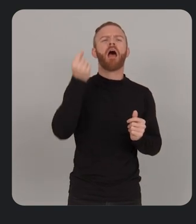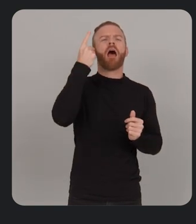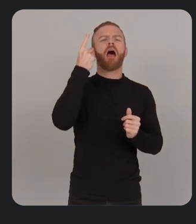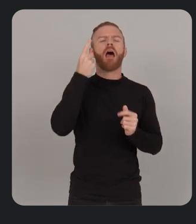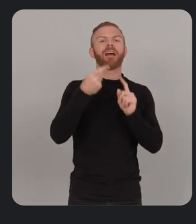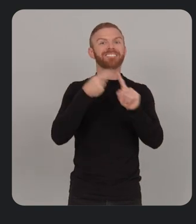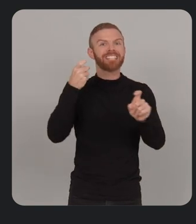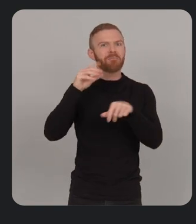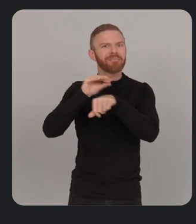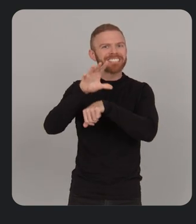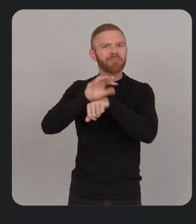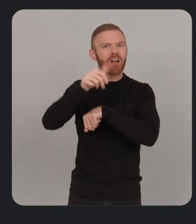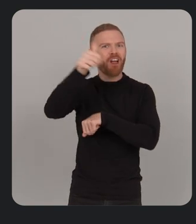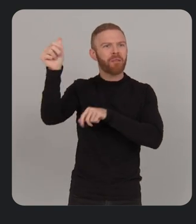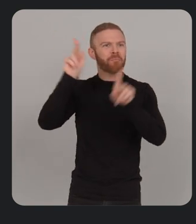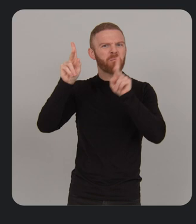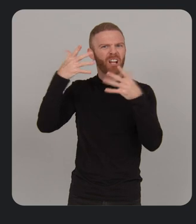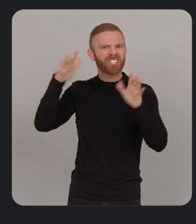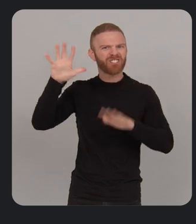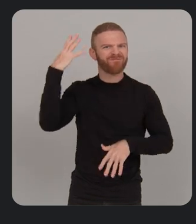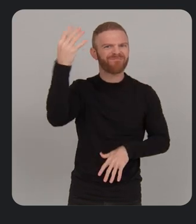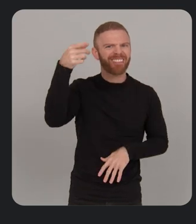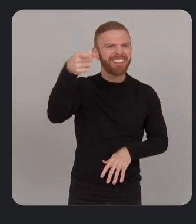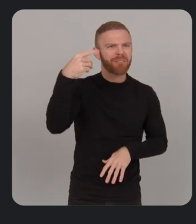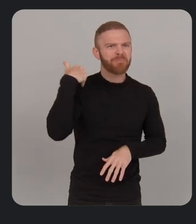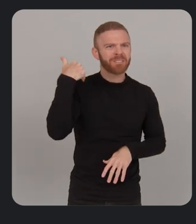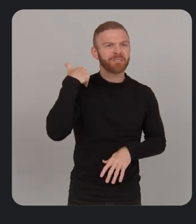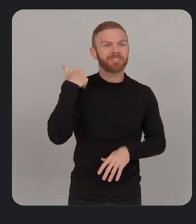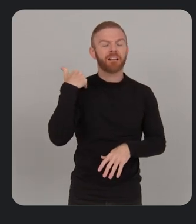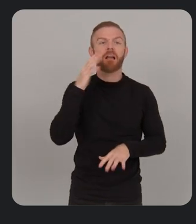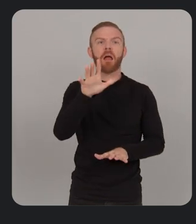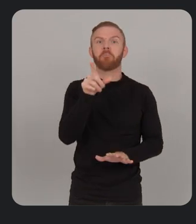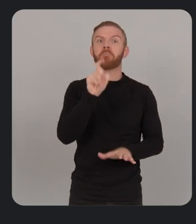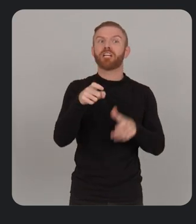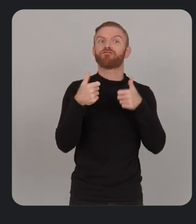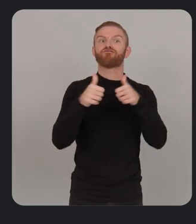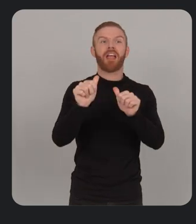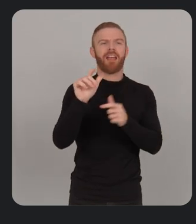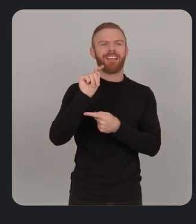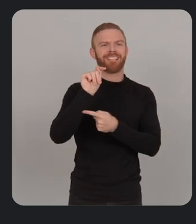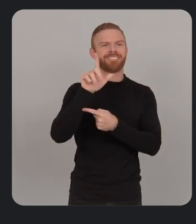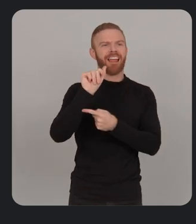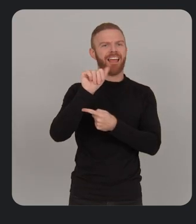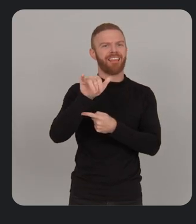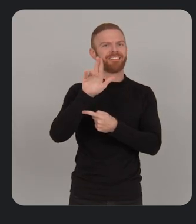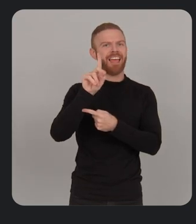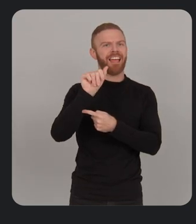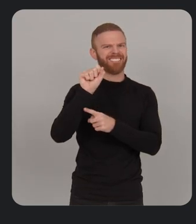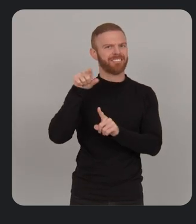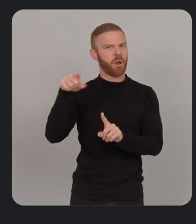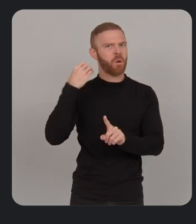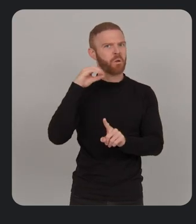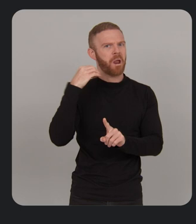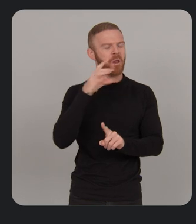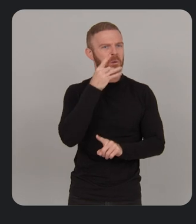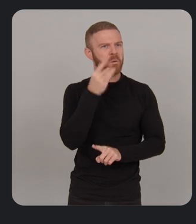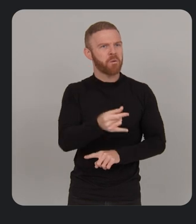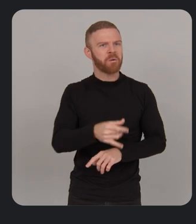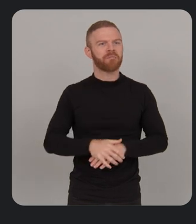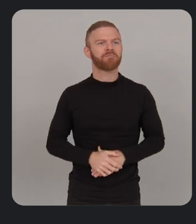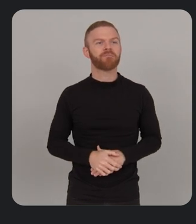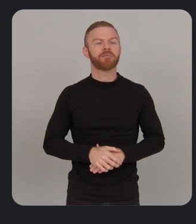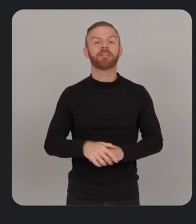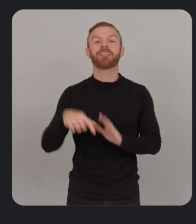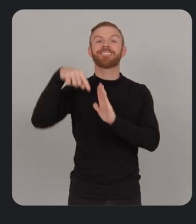as well as tips from people who've already been there. The last thing that you have to try in Oaxaca is, of course, la ayuda. With our deep understanding of how